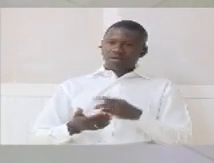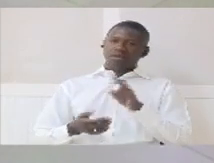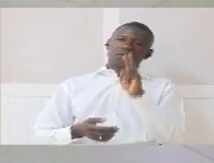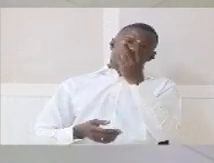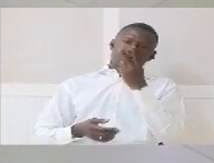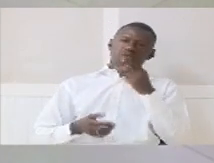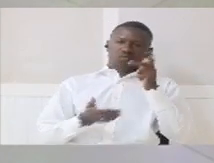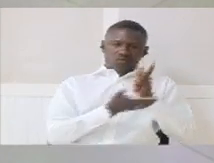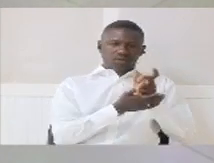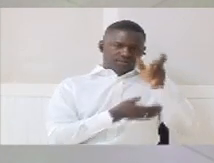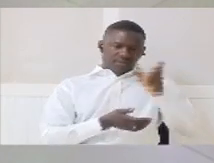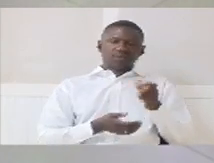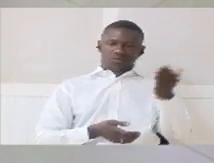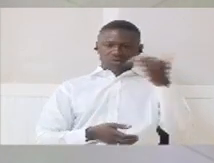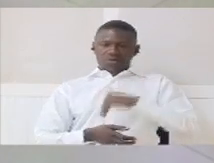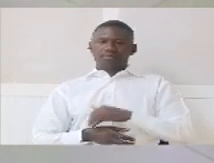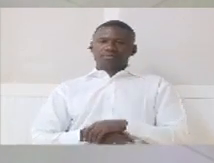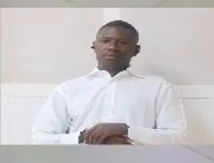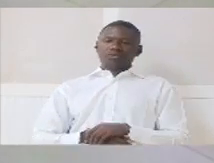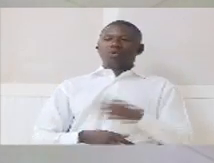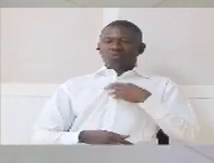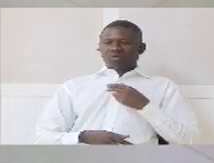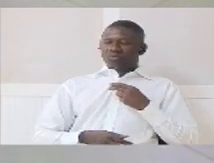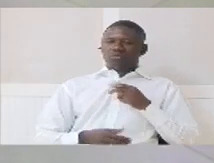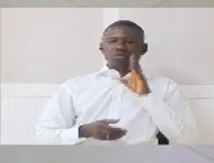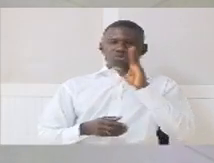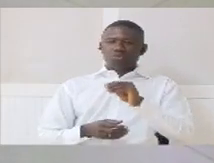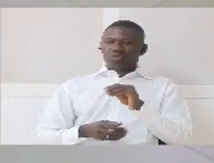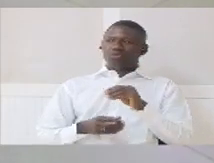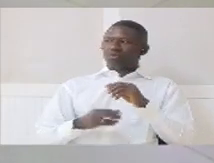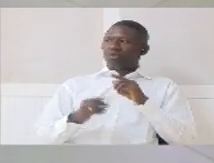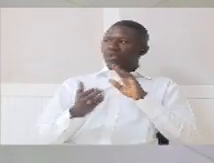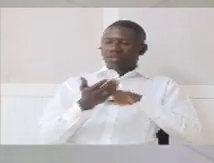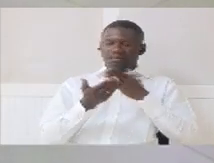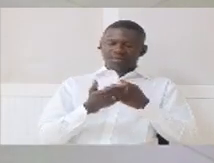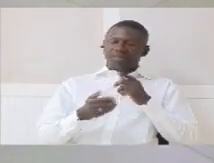So we would proceed with deliberate speed this time.